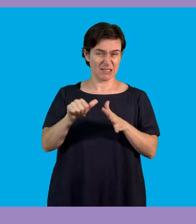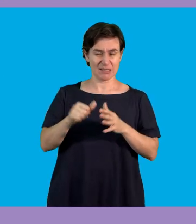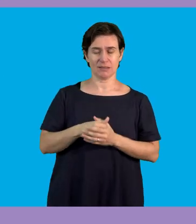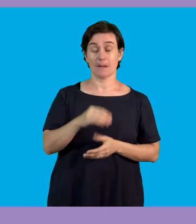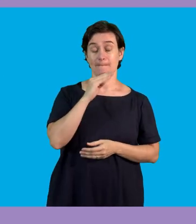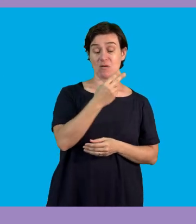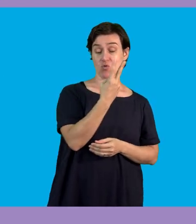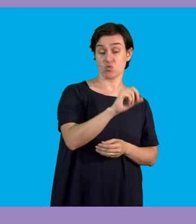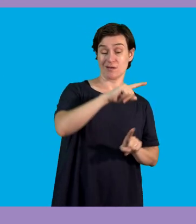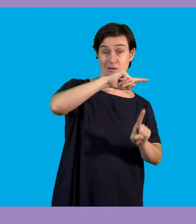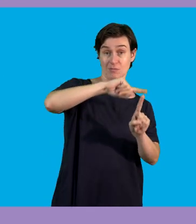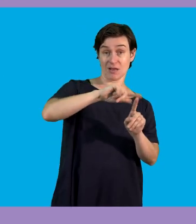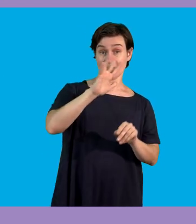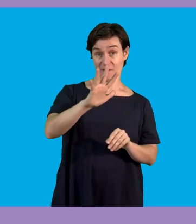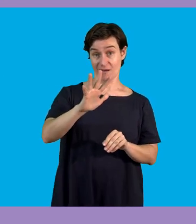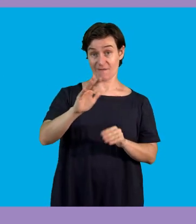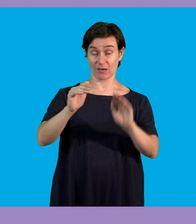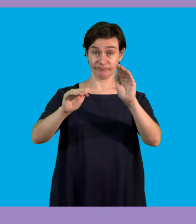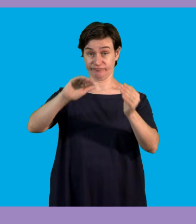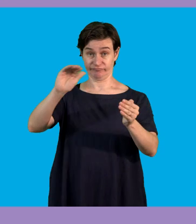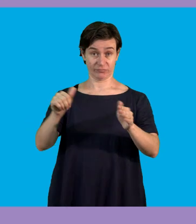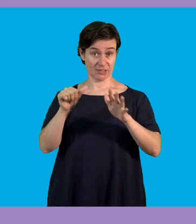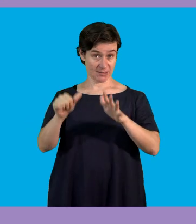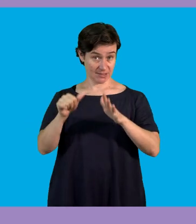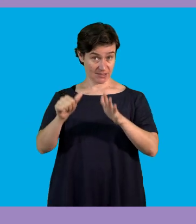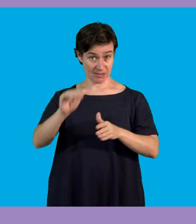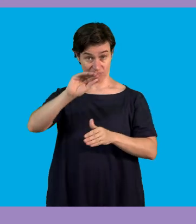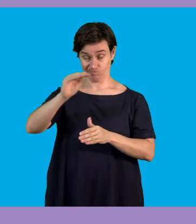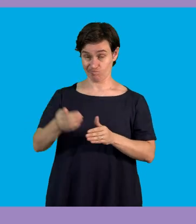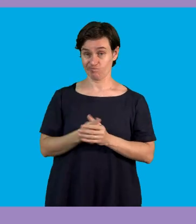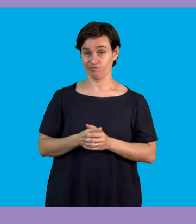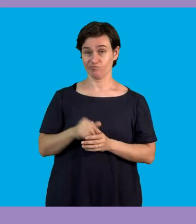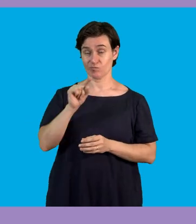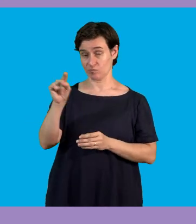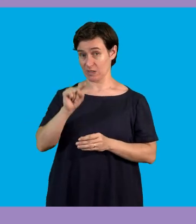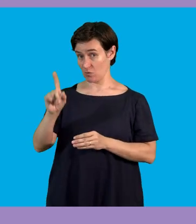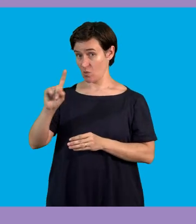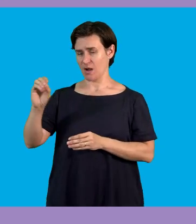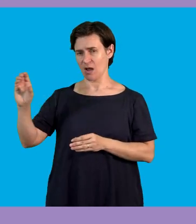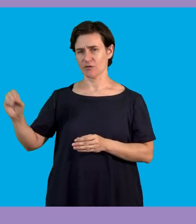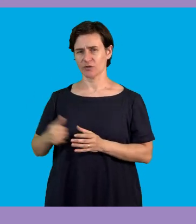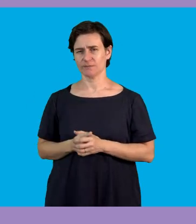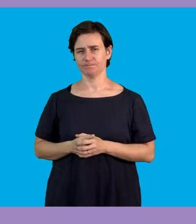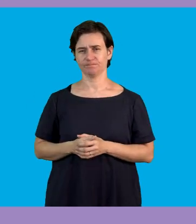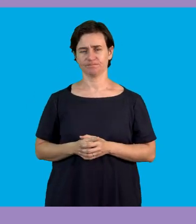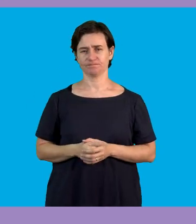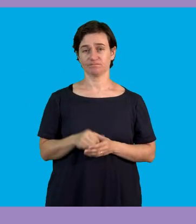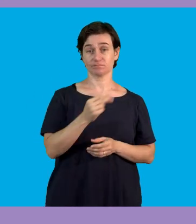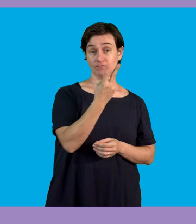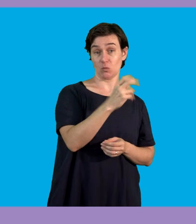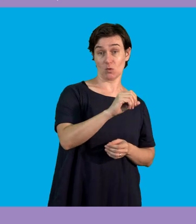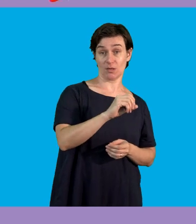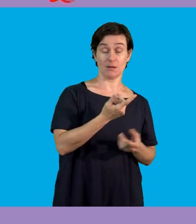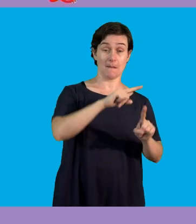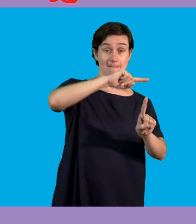be 20 plus 5 multiplied by 16, that gives us 100. And then